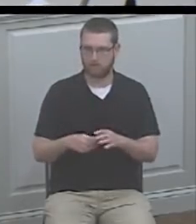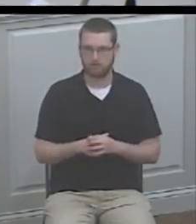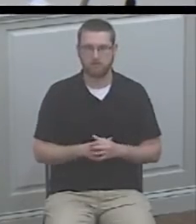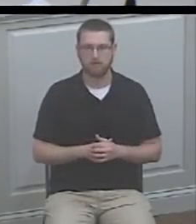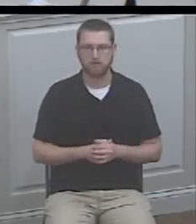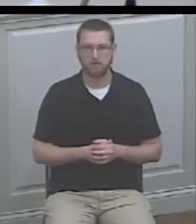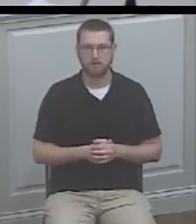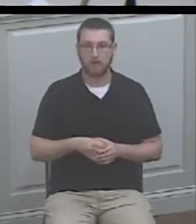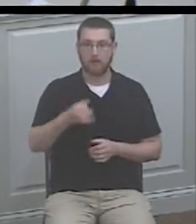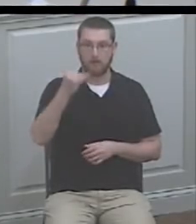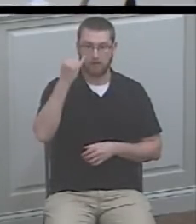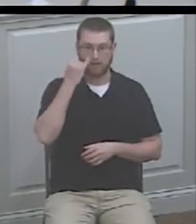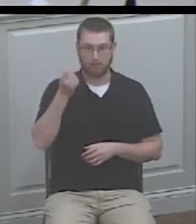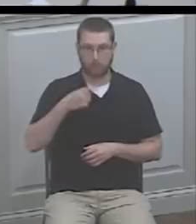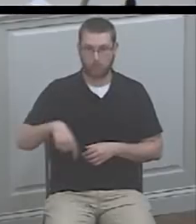simply have a